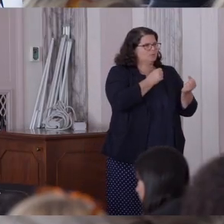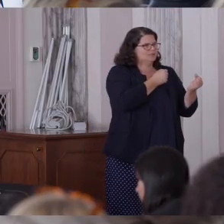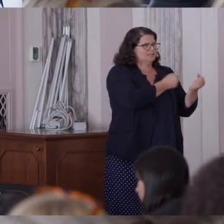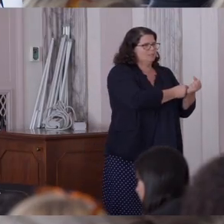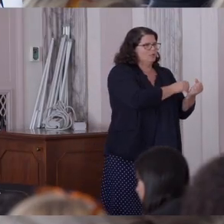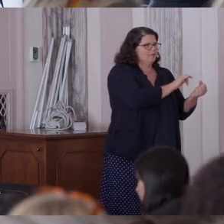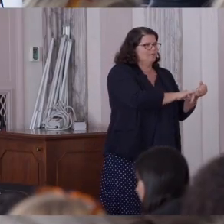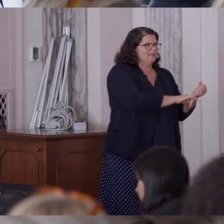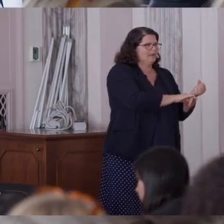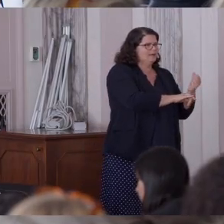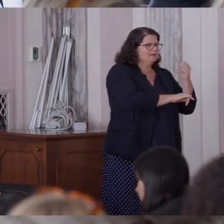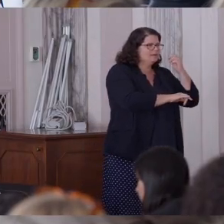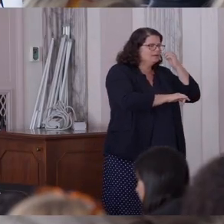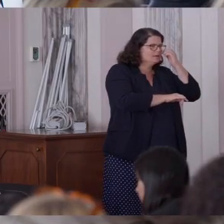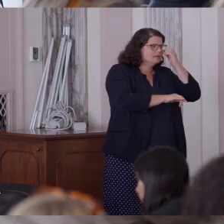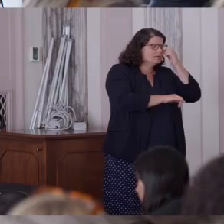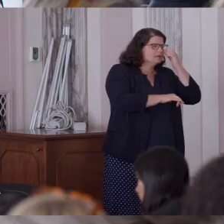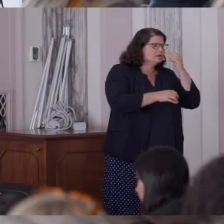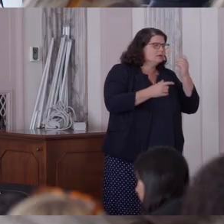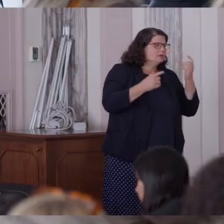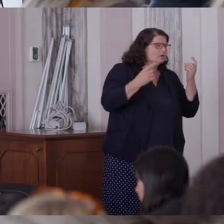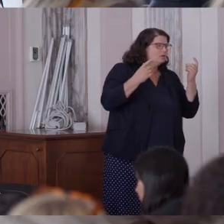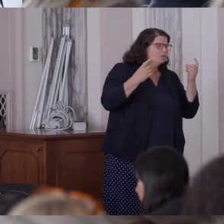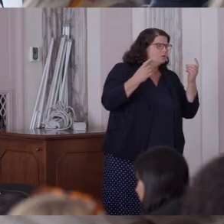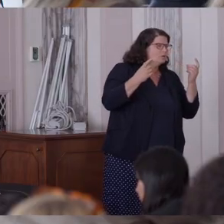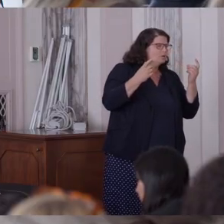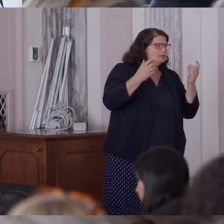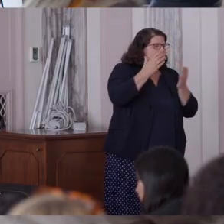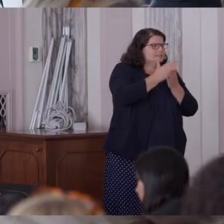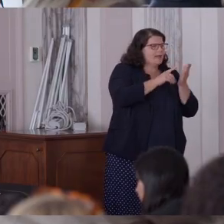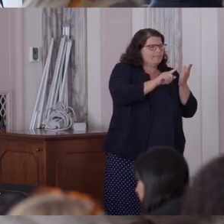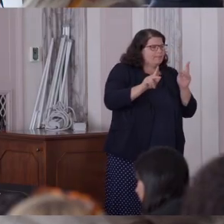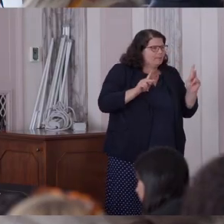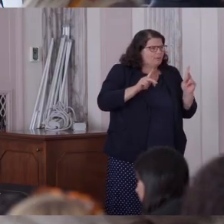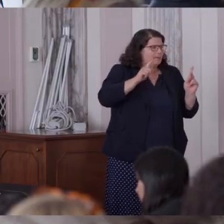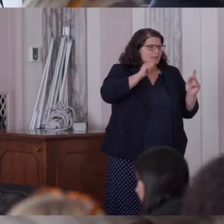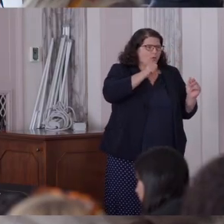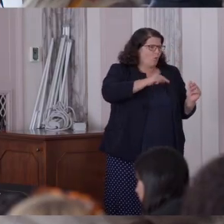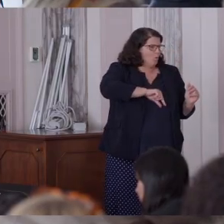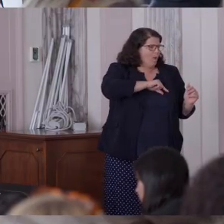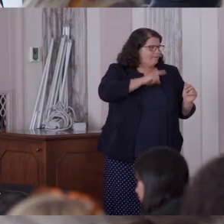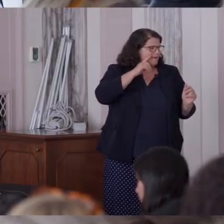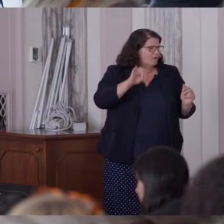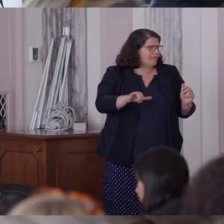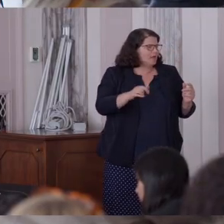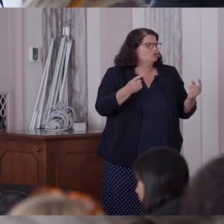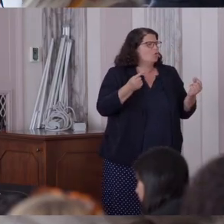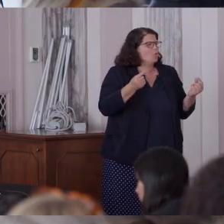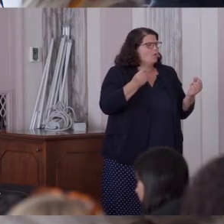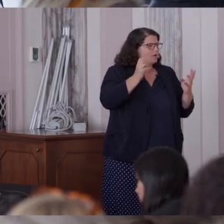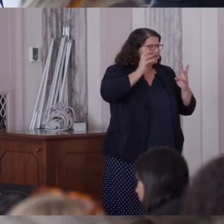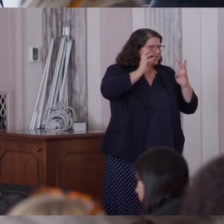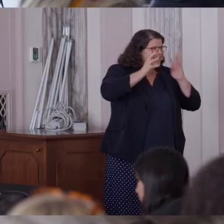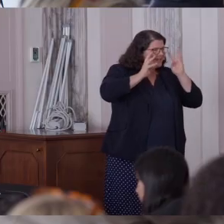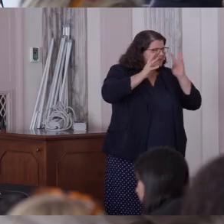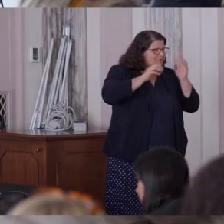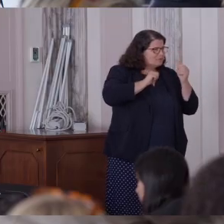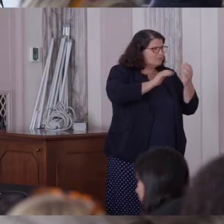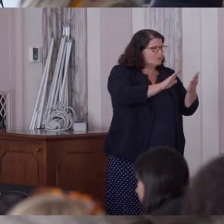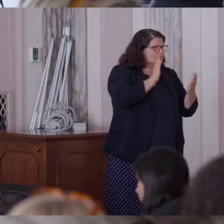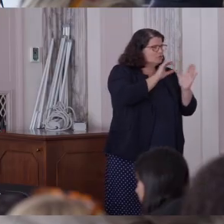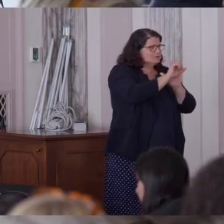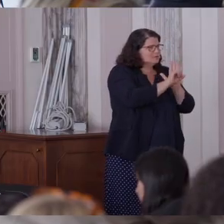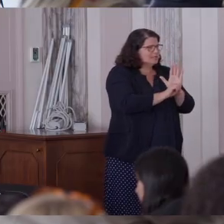in-house community through on work requirements that they might not qualify for, and are there any innovative approaches that certain states are using in terms of